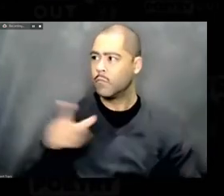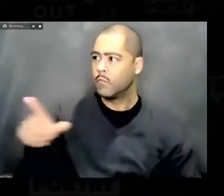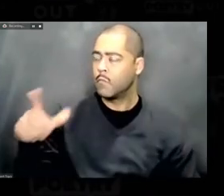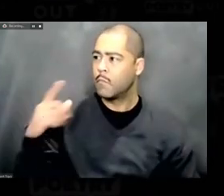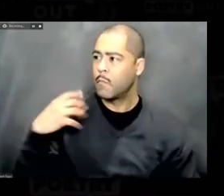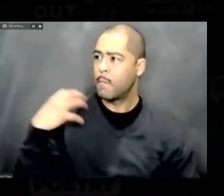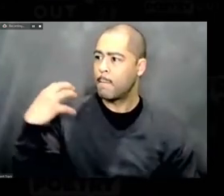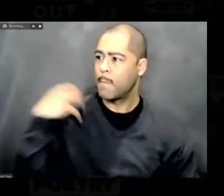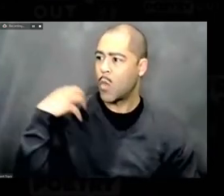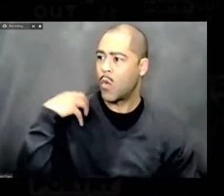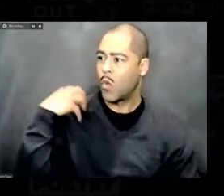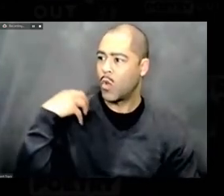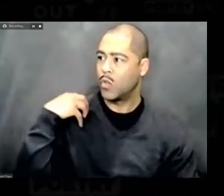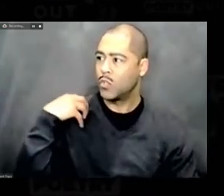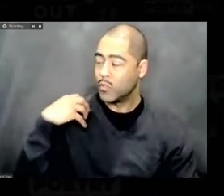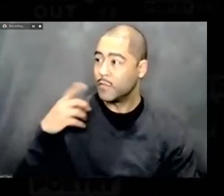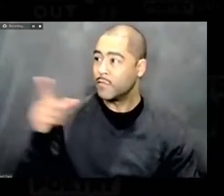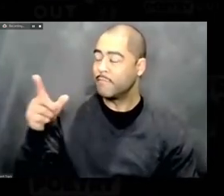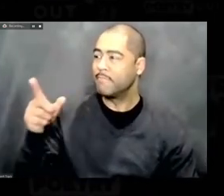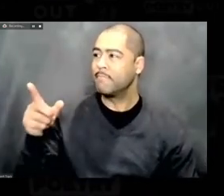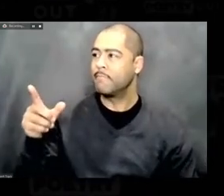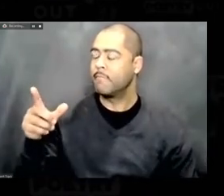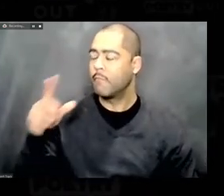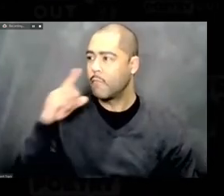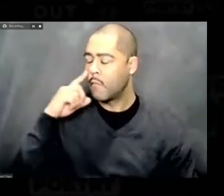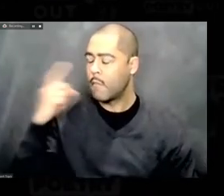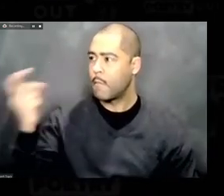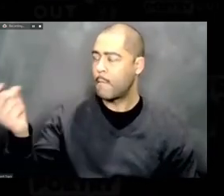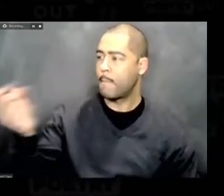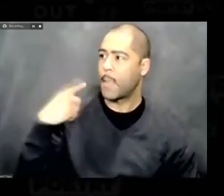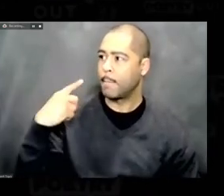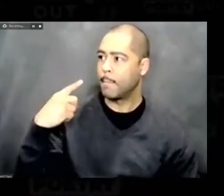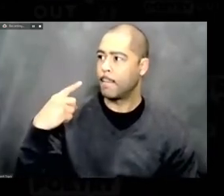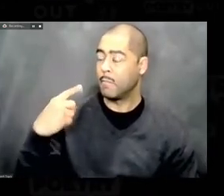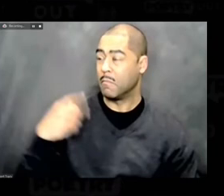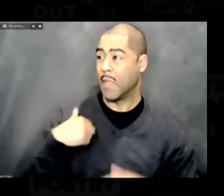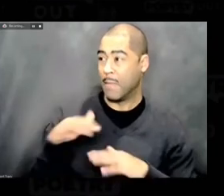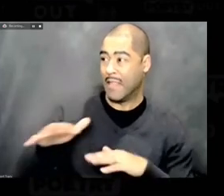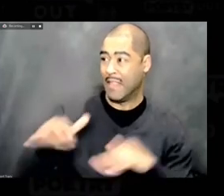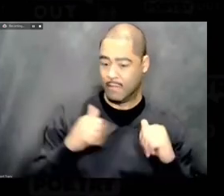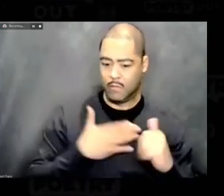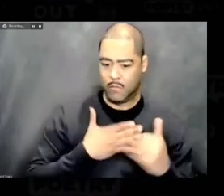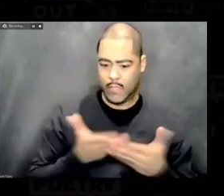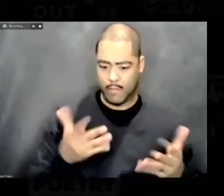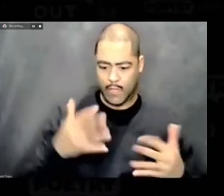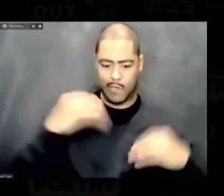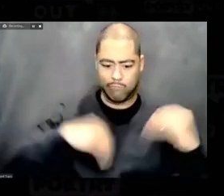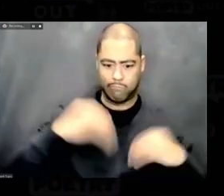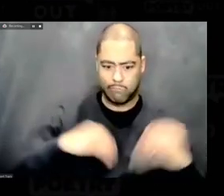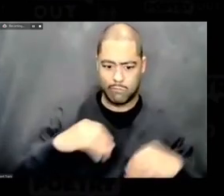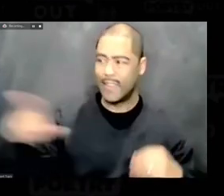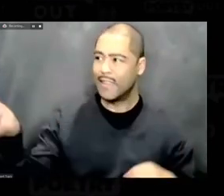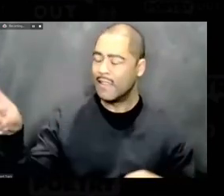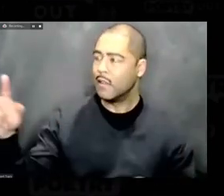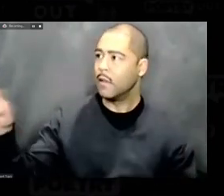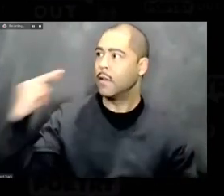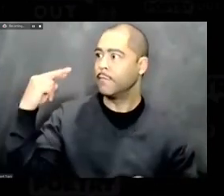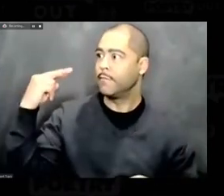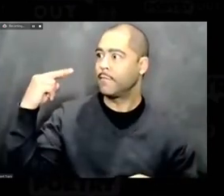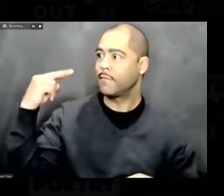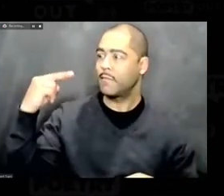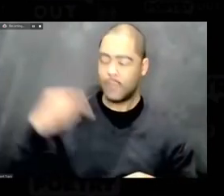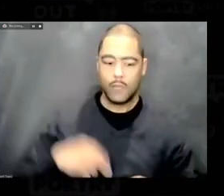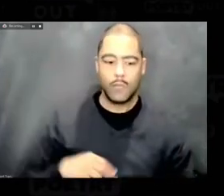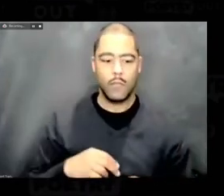I'm leaving. Approaching the ocean in a joyful, gallivanting run. Getting off a